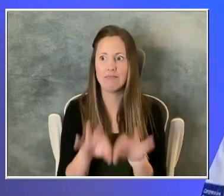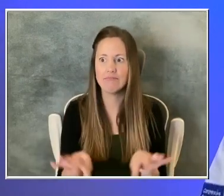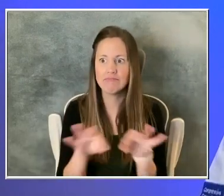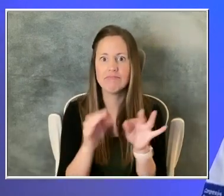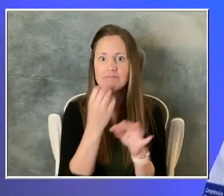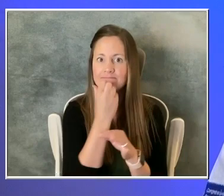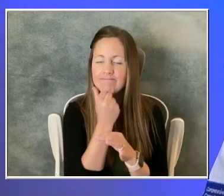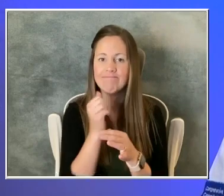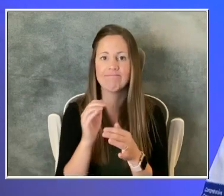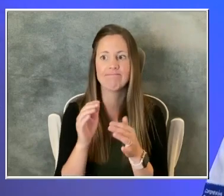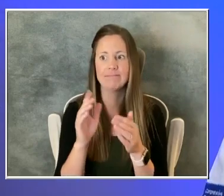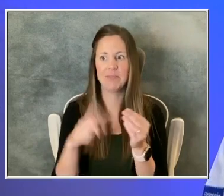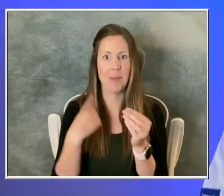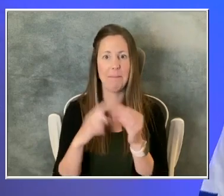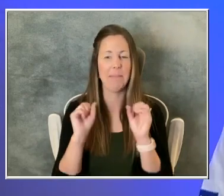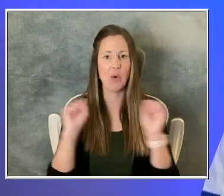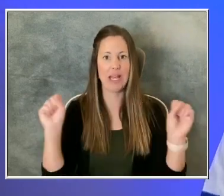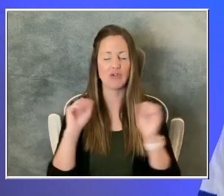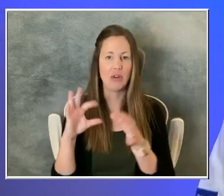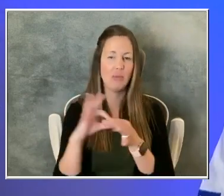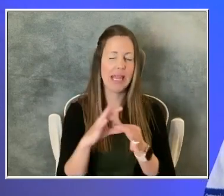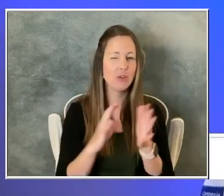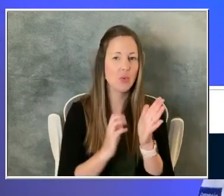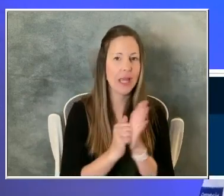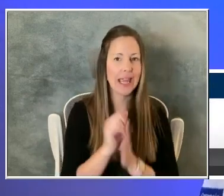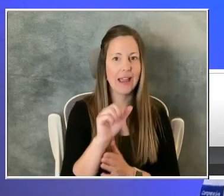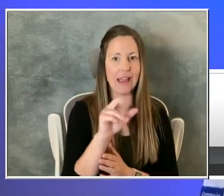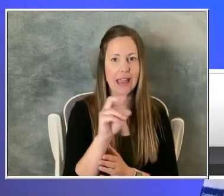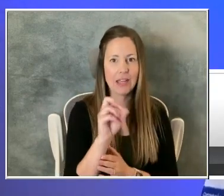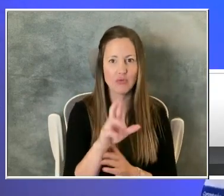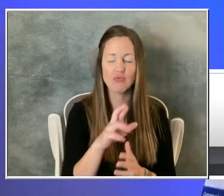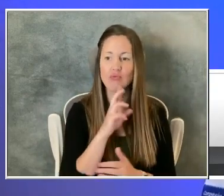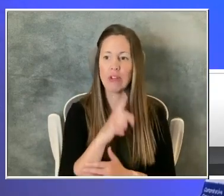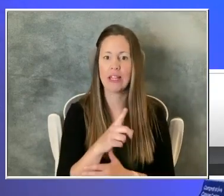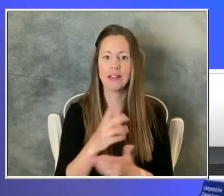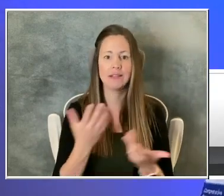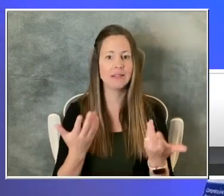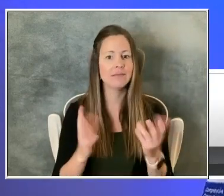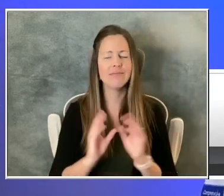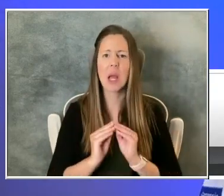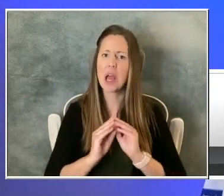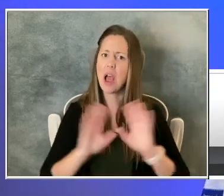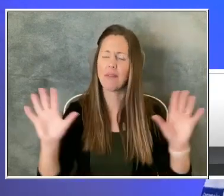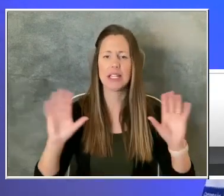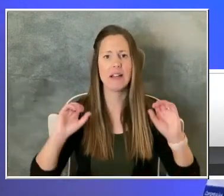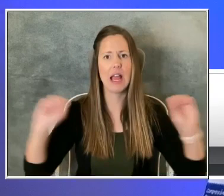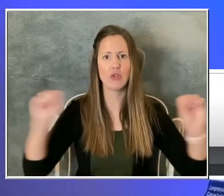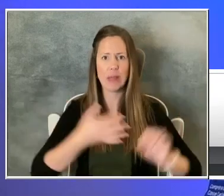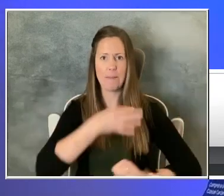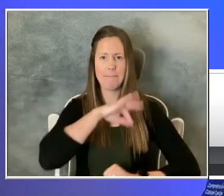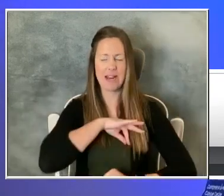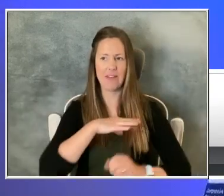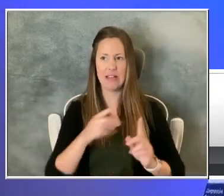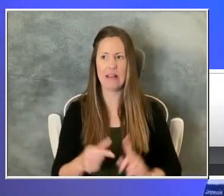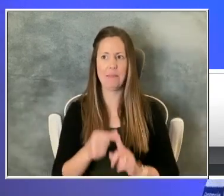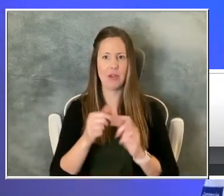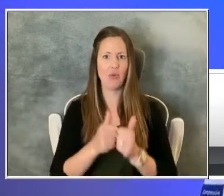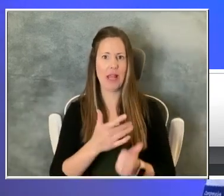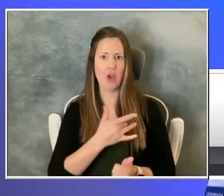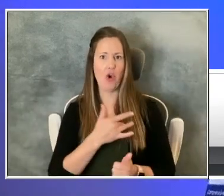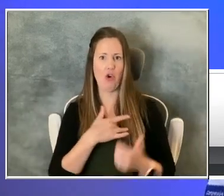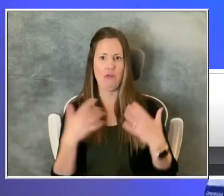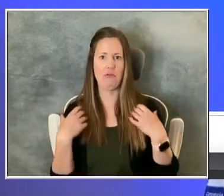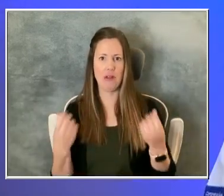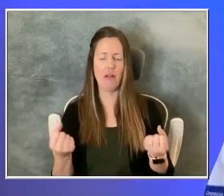as it relates to cancer. I think it's unequivocal that exercise benefits us, particularly in our cardiovascular health. But its link and